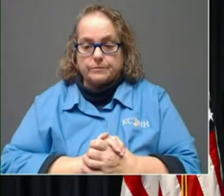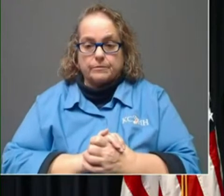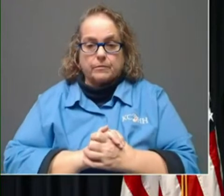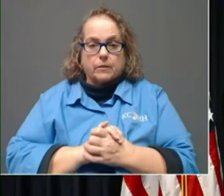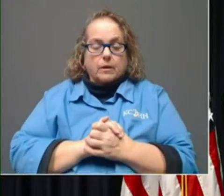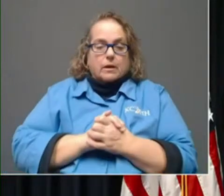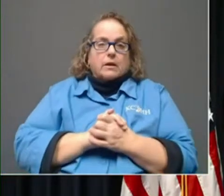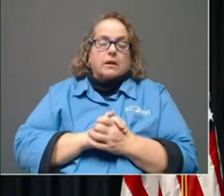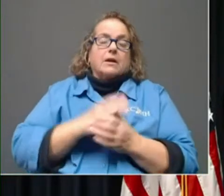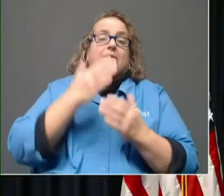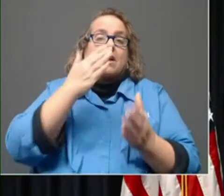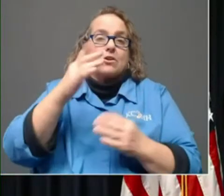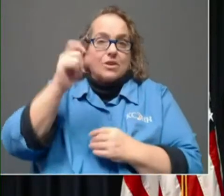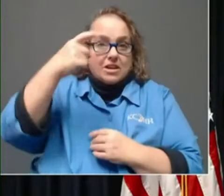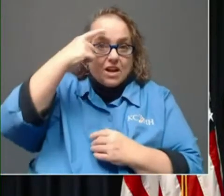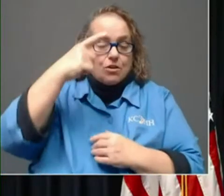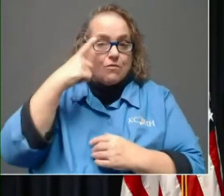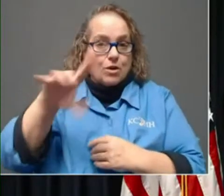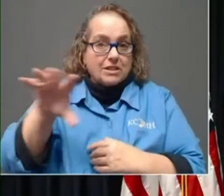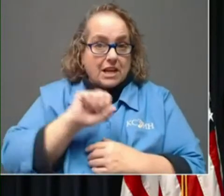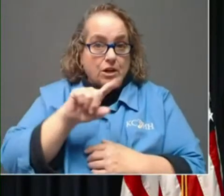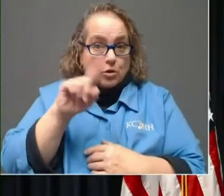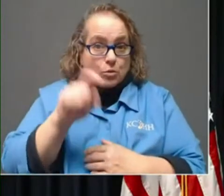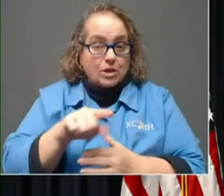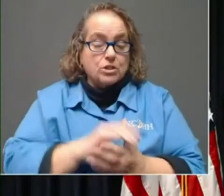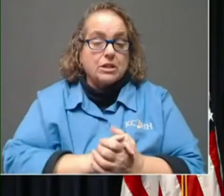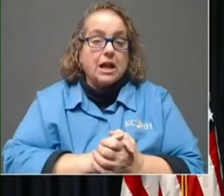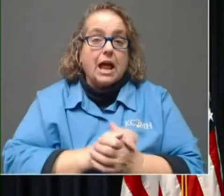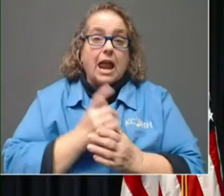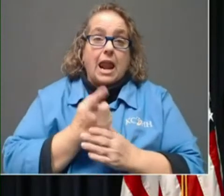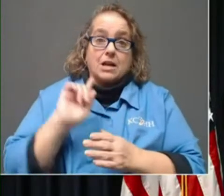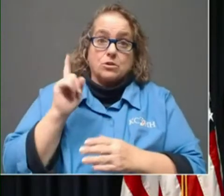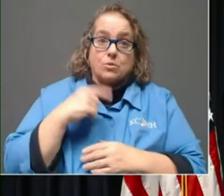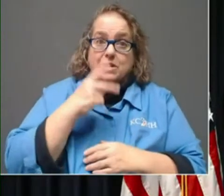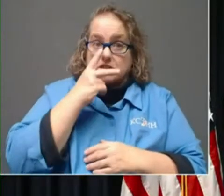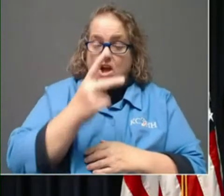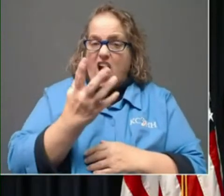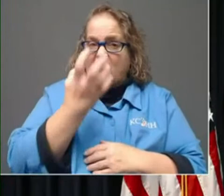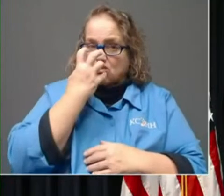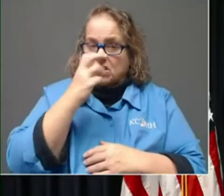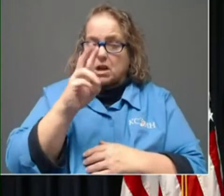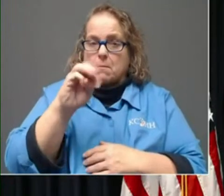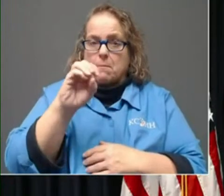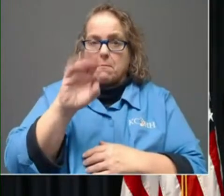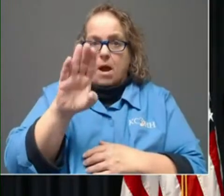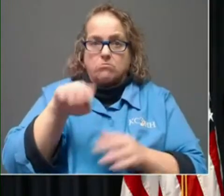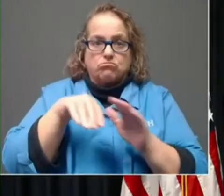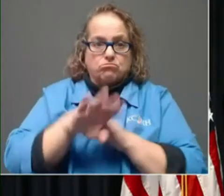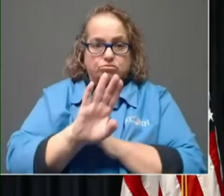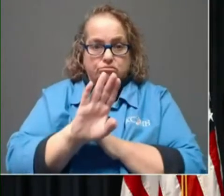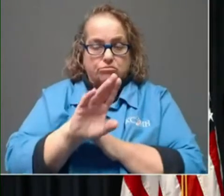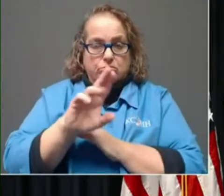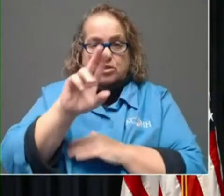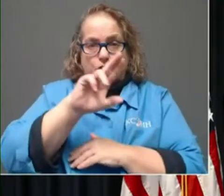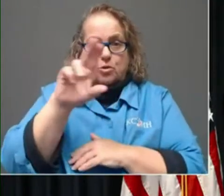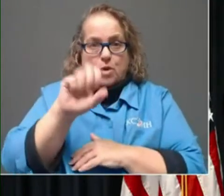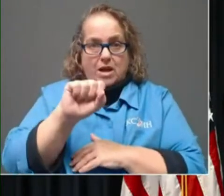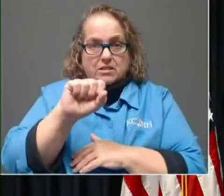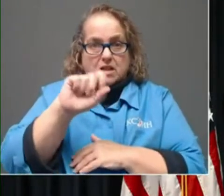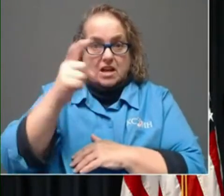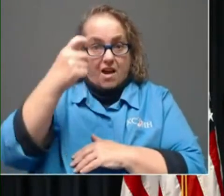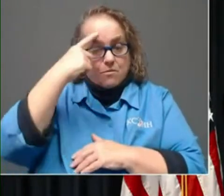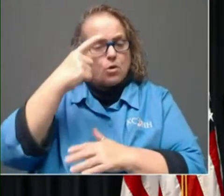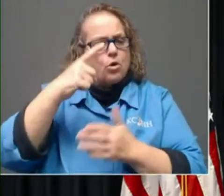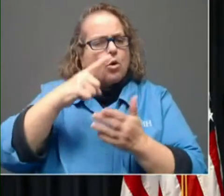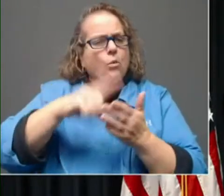Thank you, Governor, for taking our question. Last week, we saw an angry mob enter the U.S. seat of government. What is going to stop that from happening in